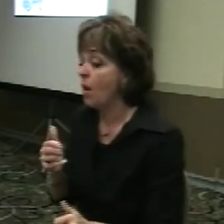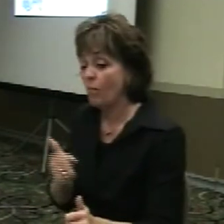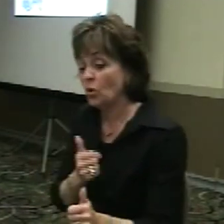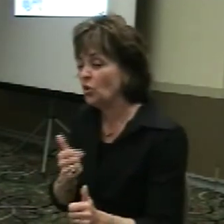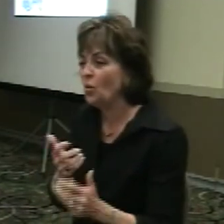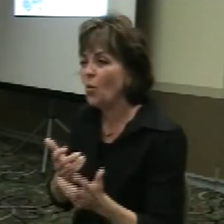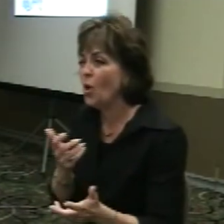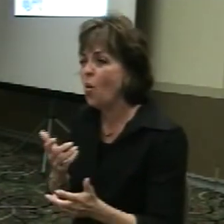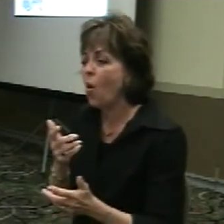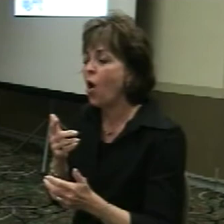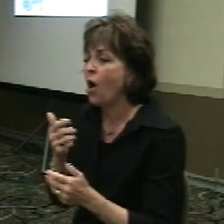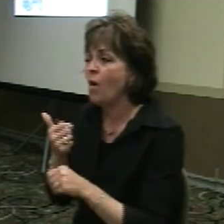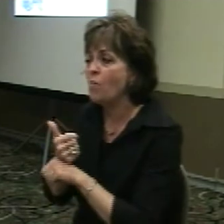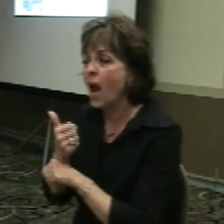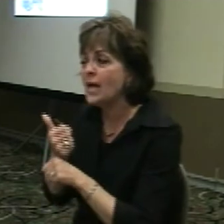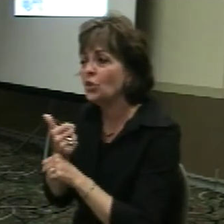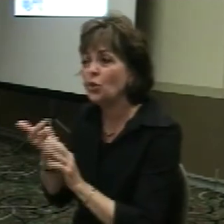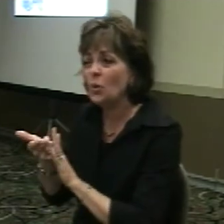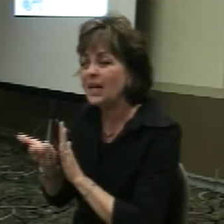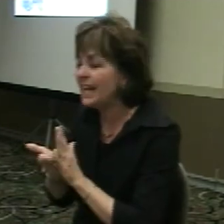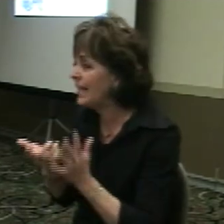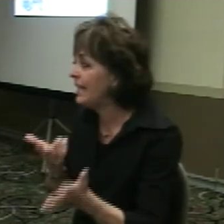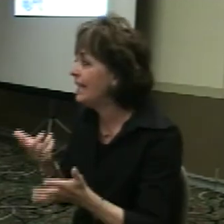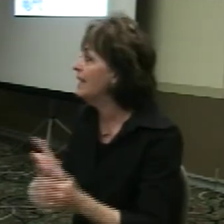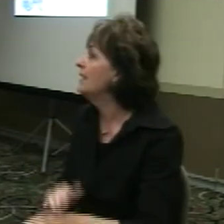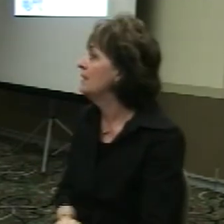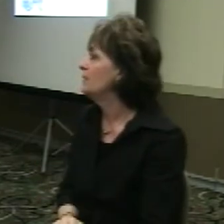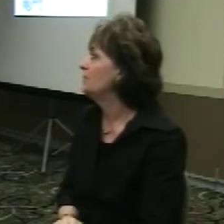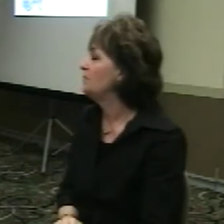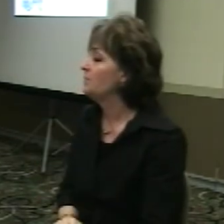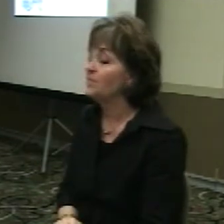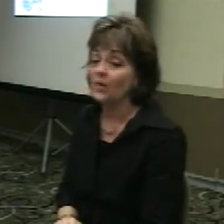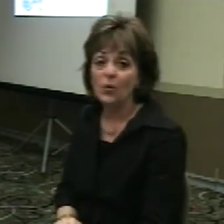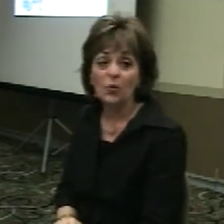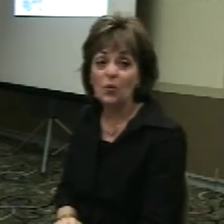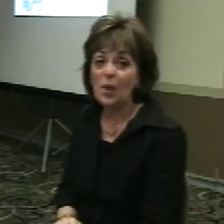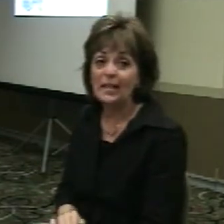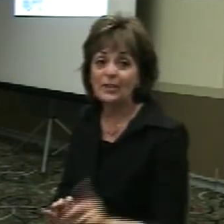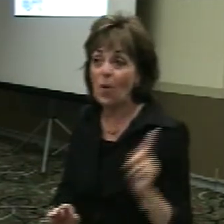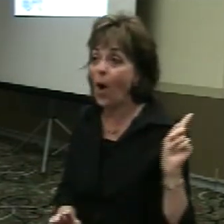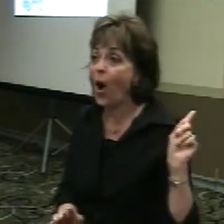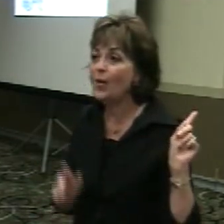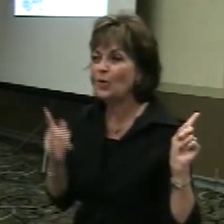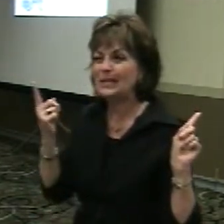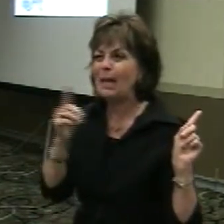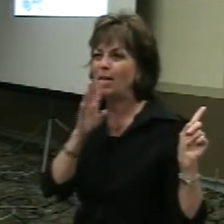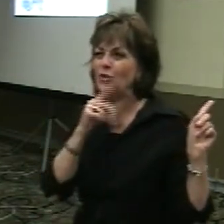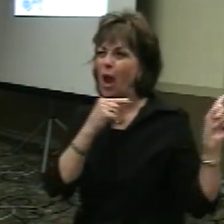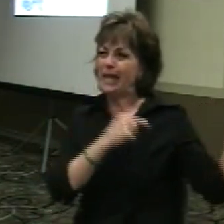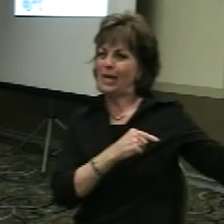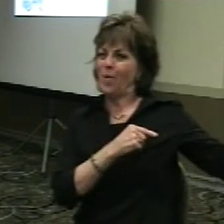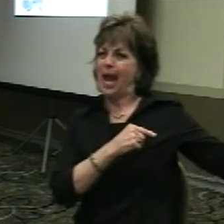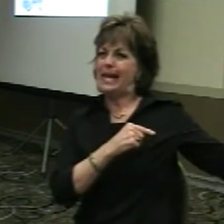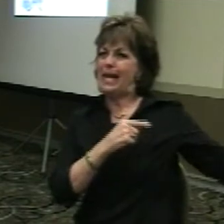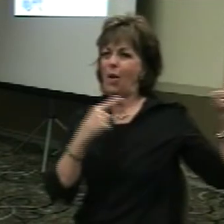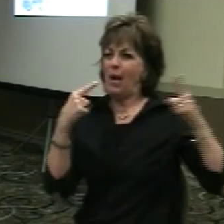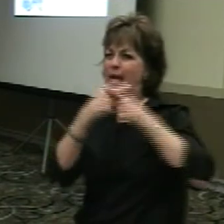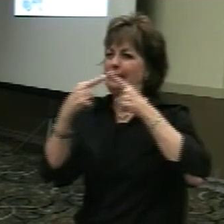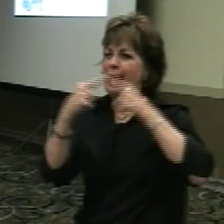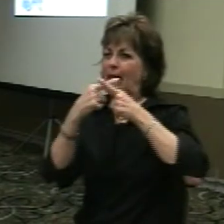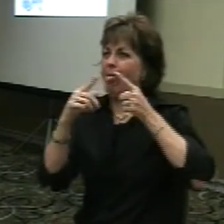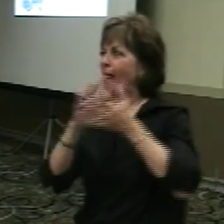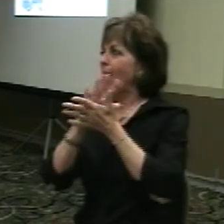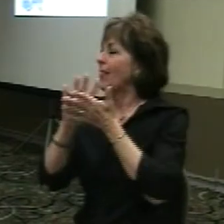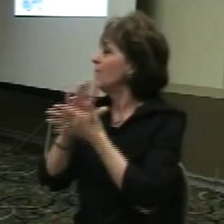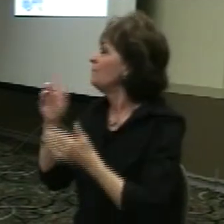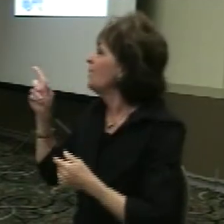it or prosecute it from a legal aspect, even if the school can't do anything. Well, the other side is that the police are not quick to want to act on these things either. This